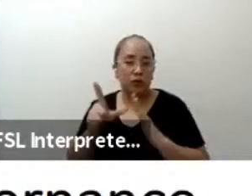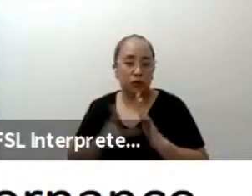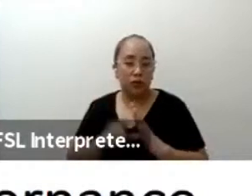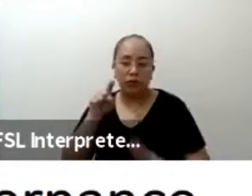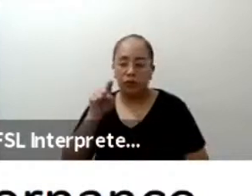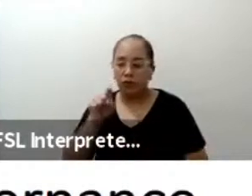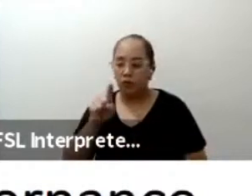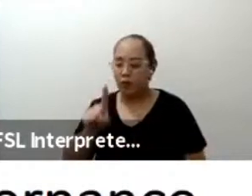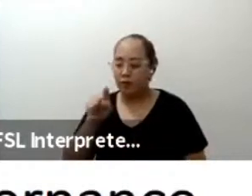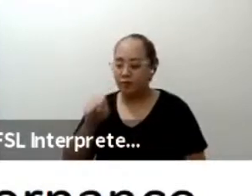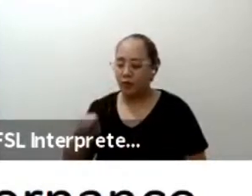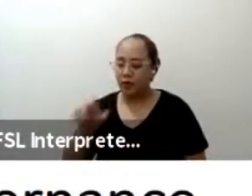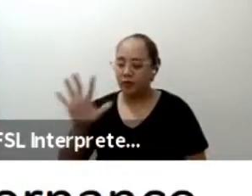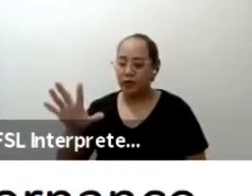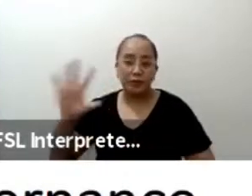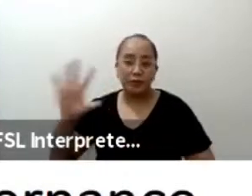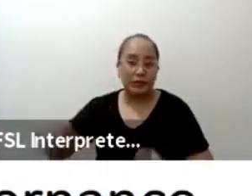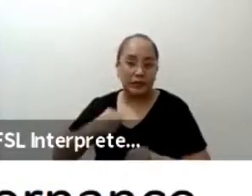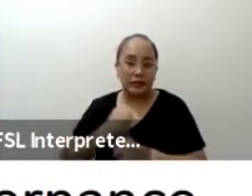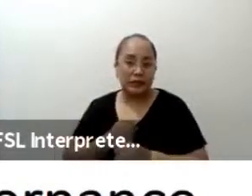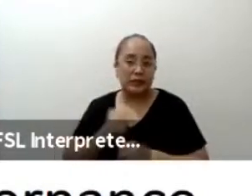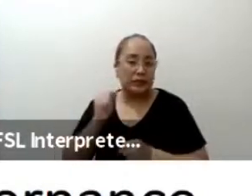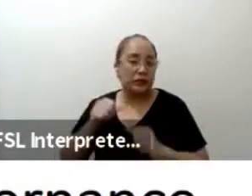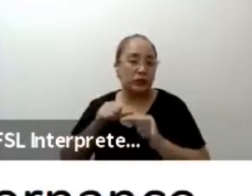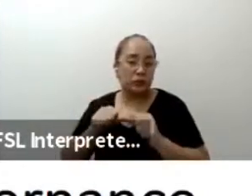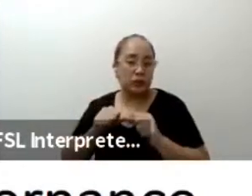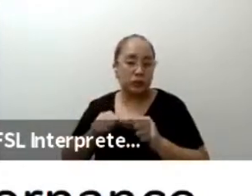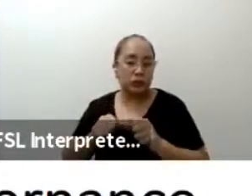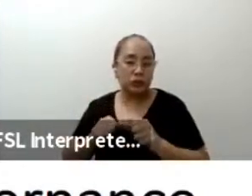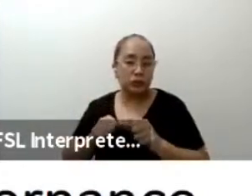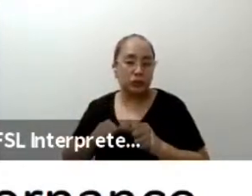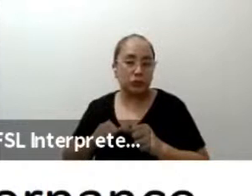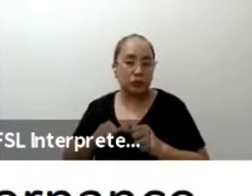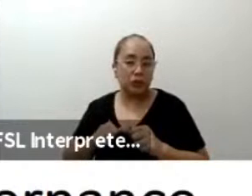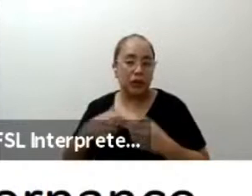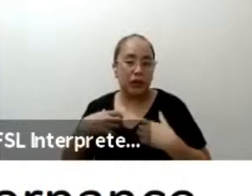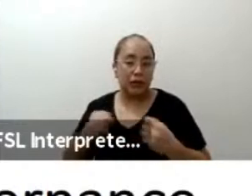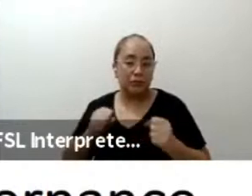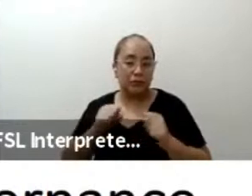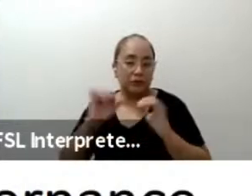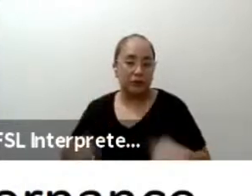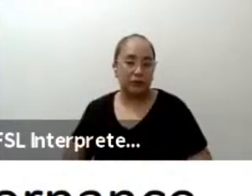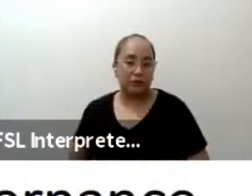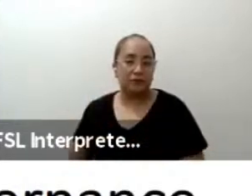years. That's a continuing design of our health system.